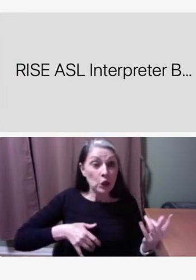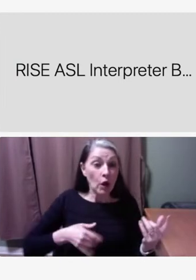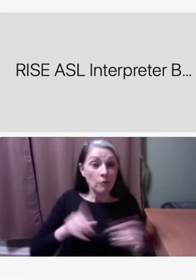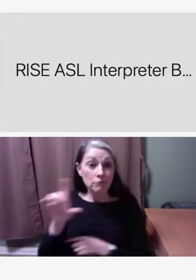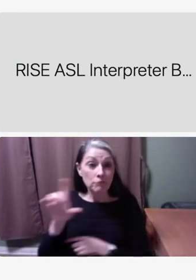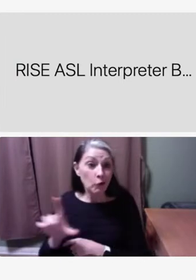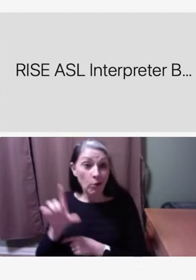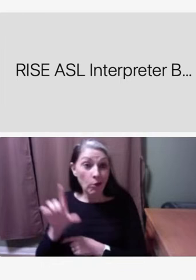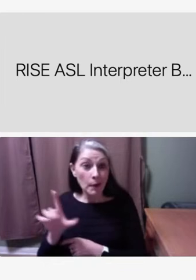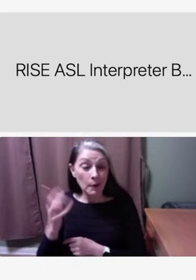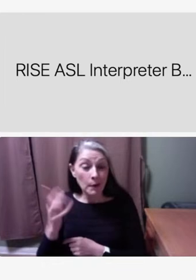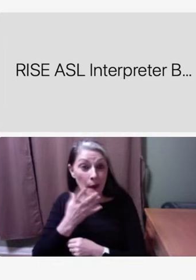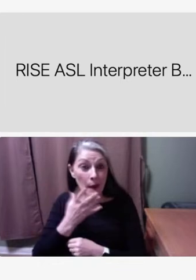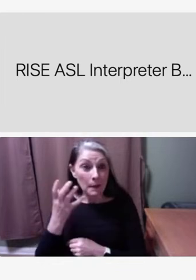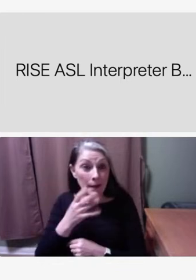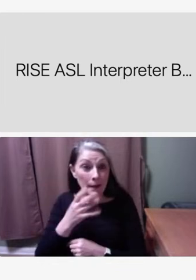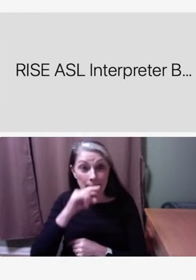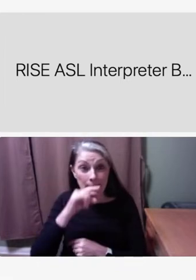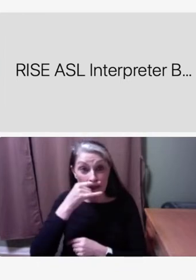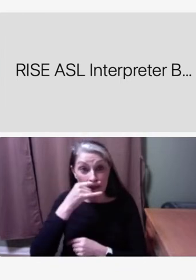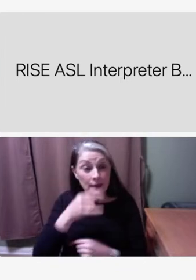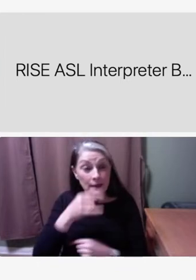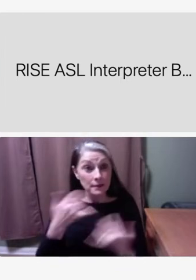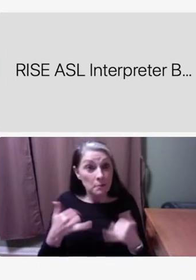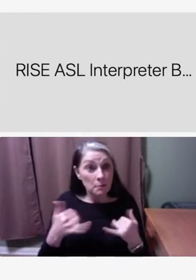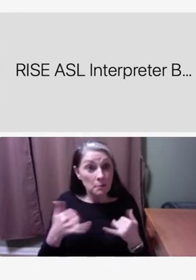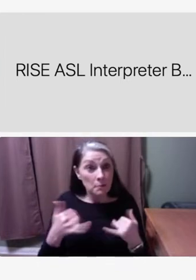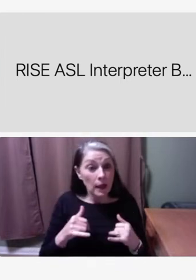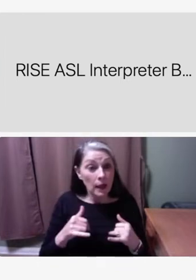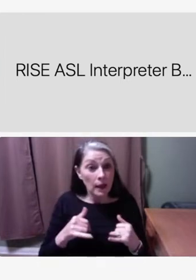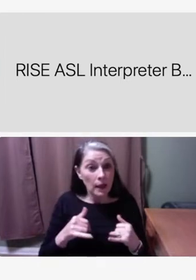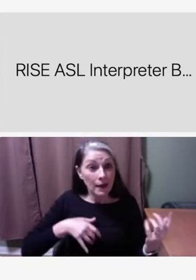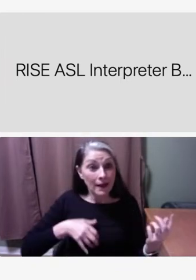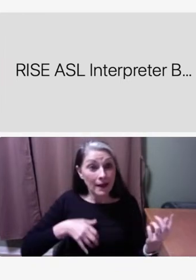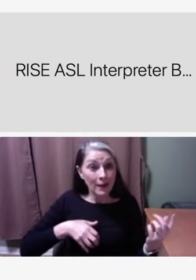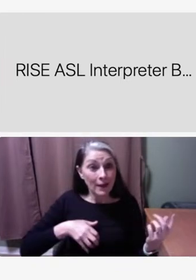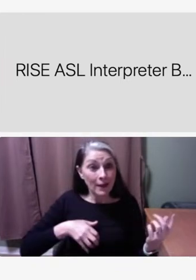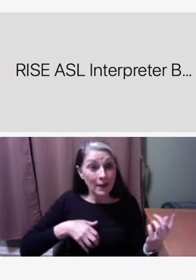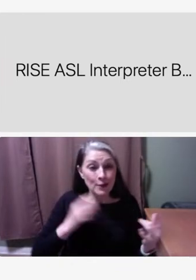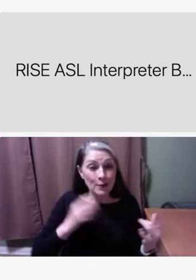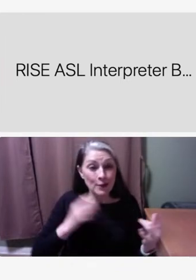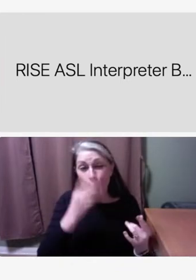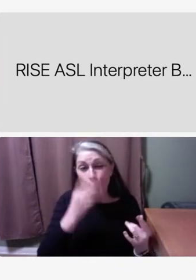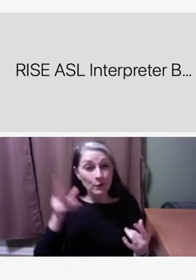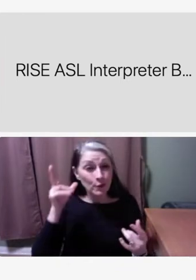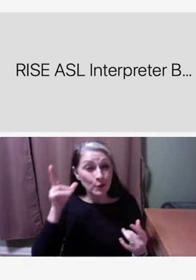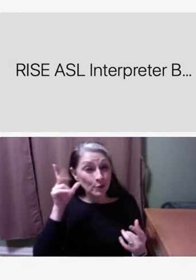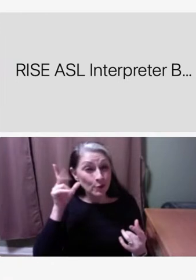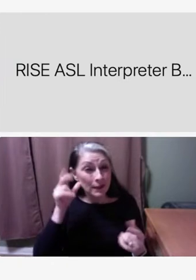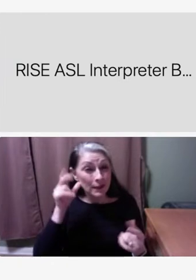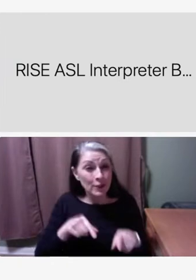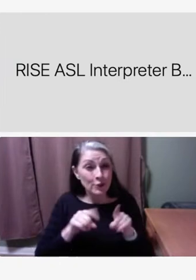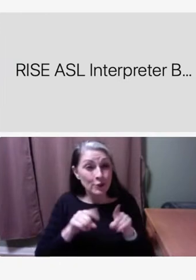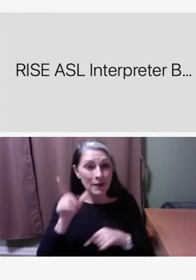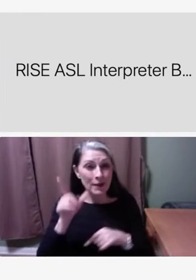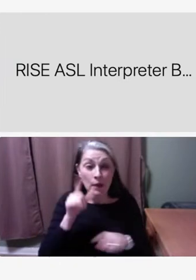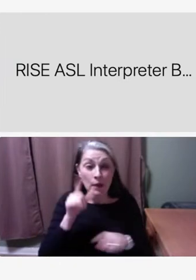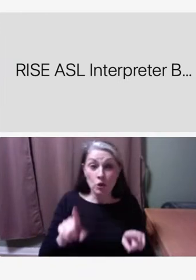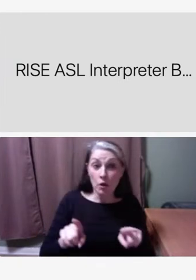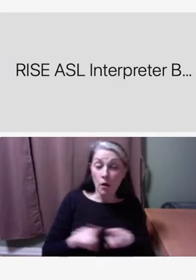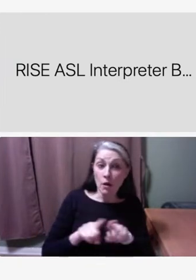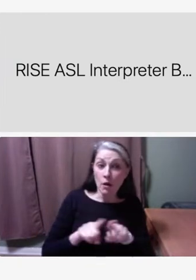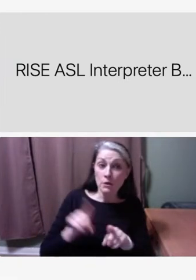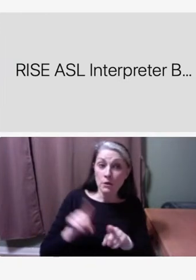play guitar, and it's beautiful to hear during lunch when you're in there. We also participated in the blood drive, where we